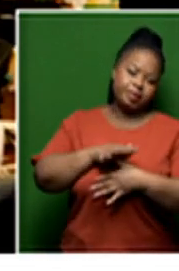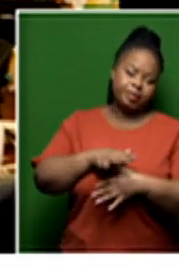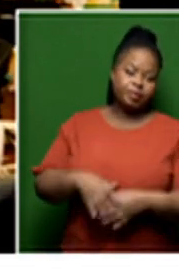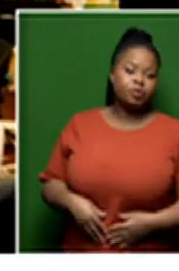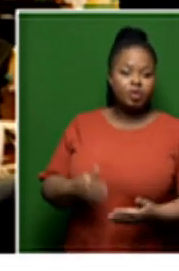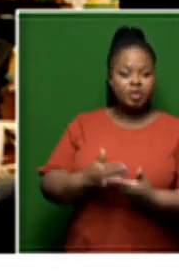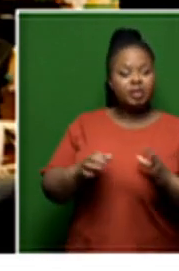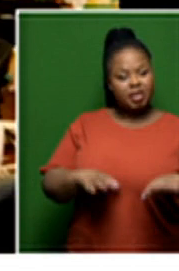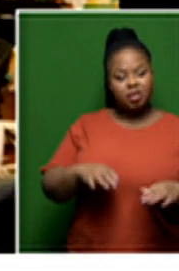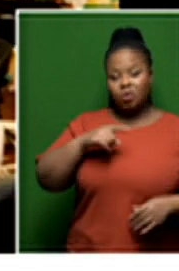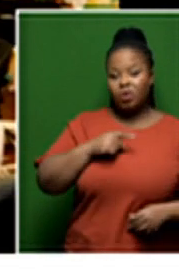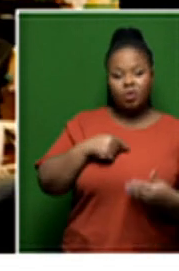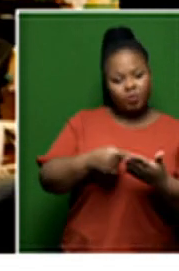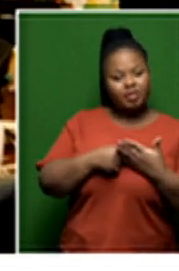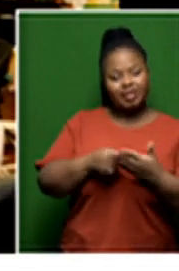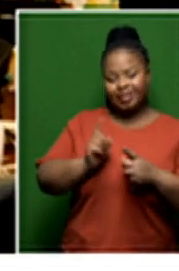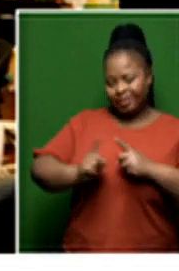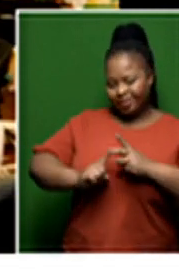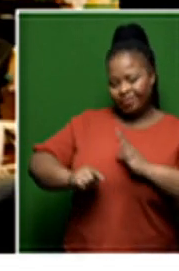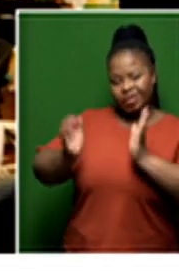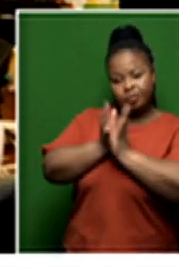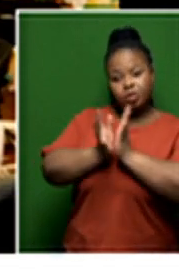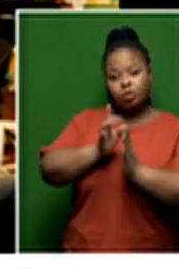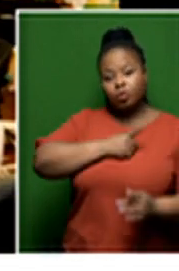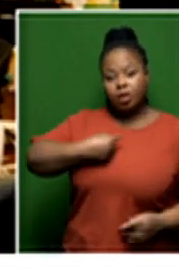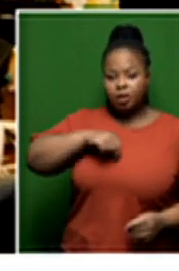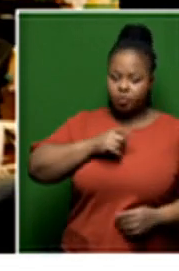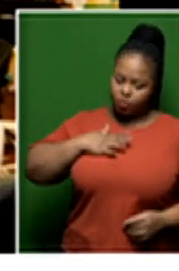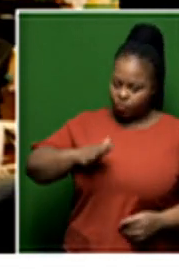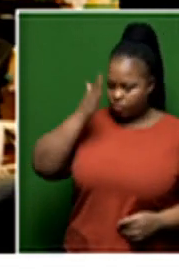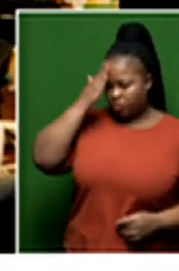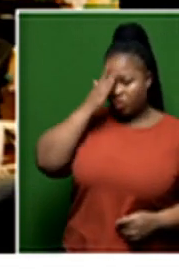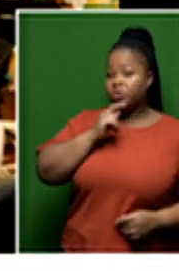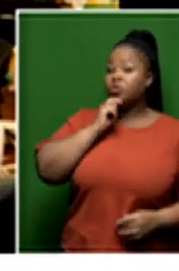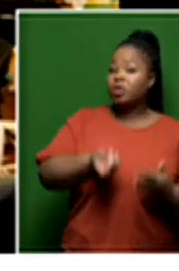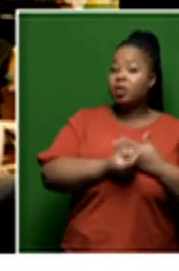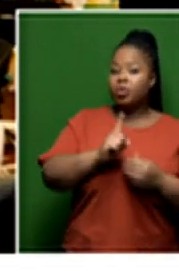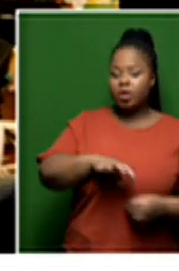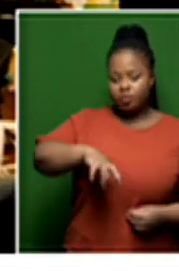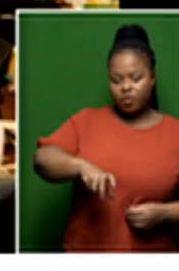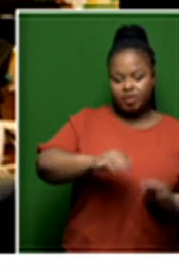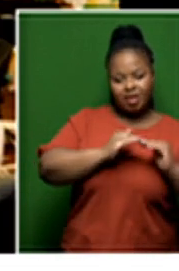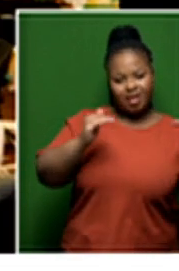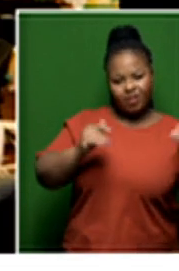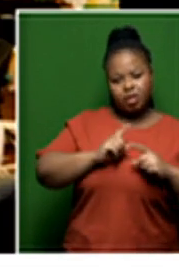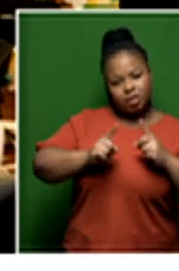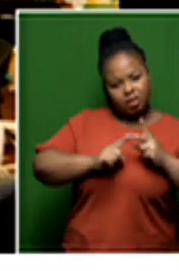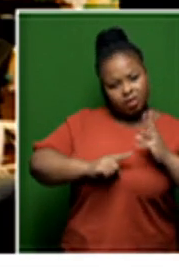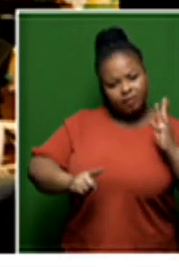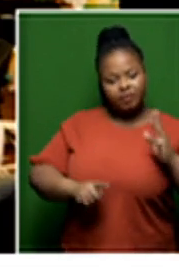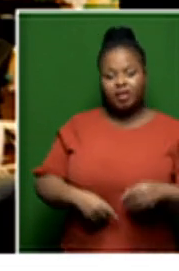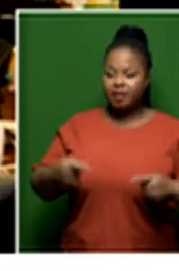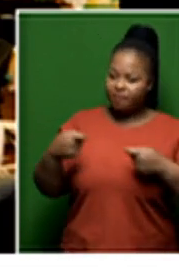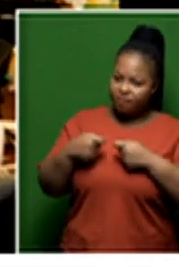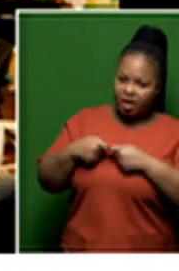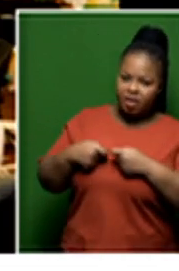in the sector. It is discussed in every meeting because we want to know what is happening at provincial level in the different grants, in the different